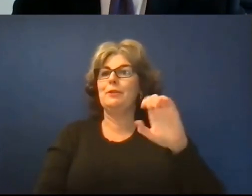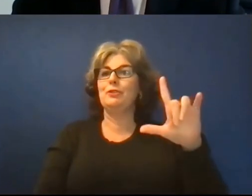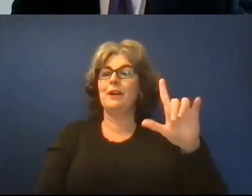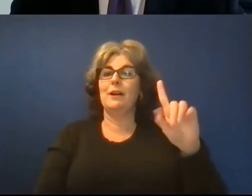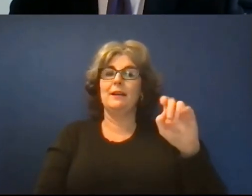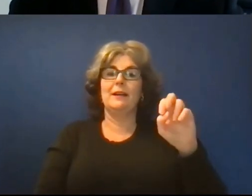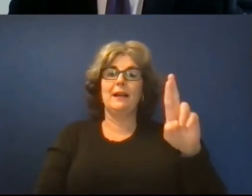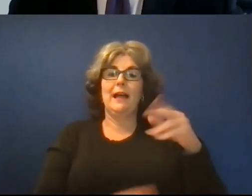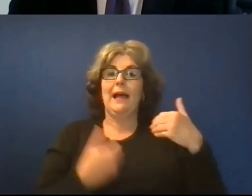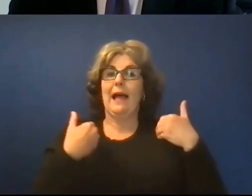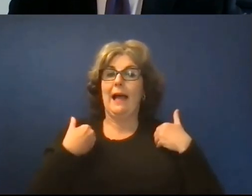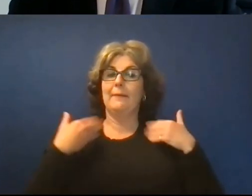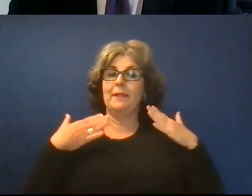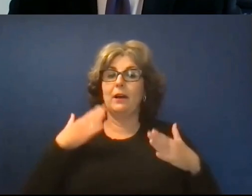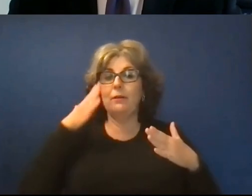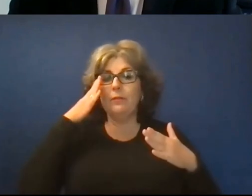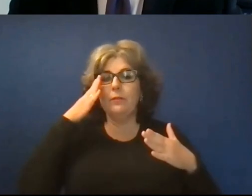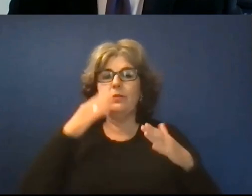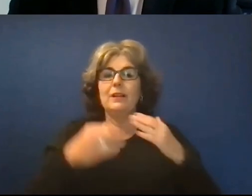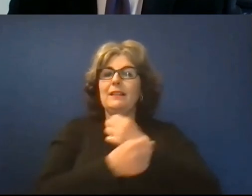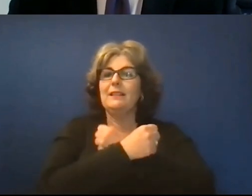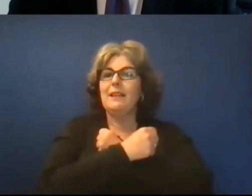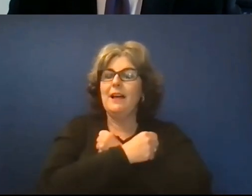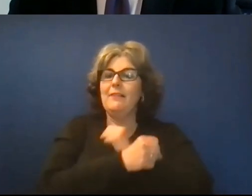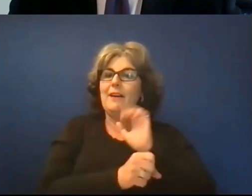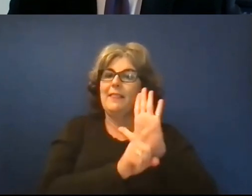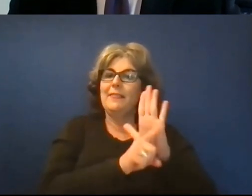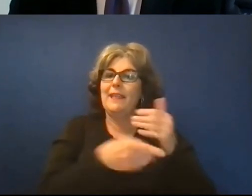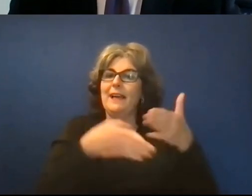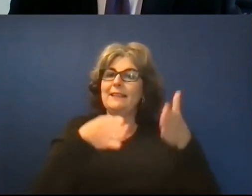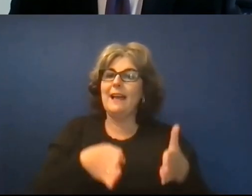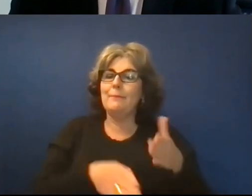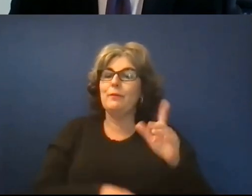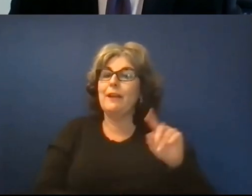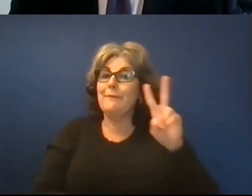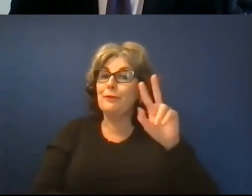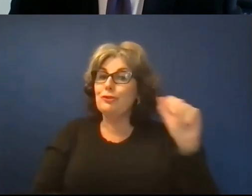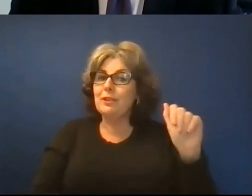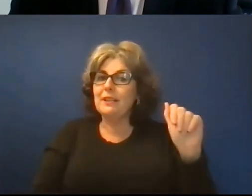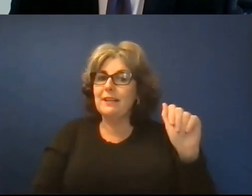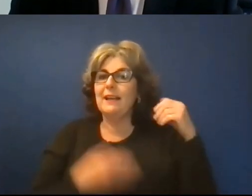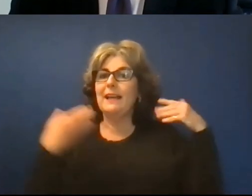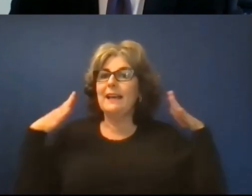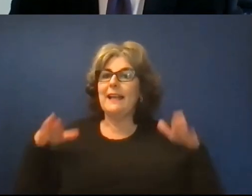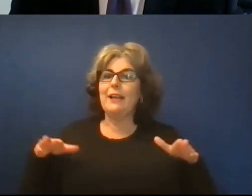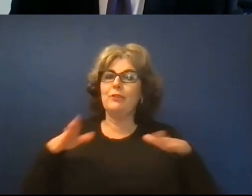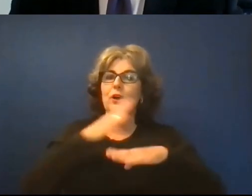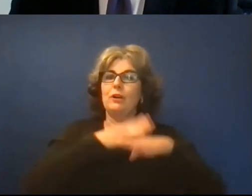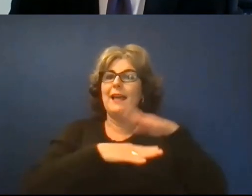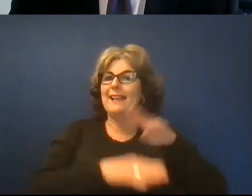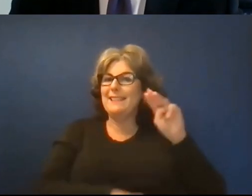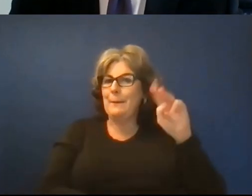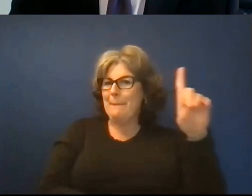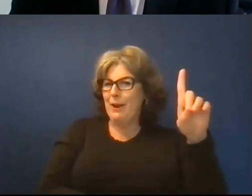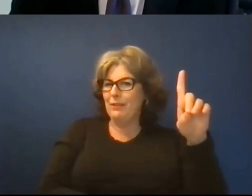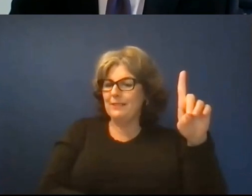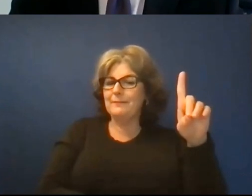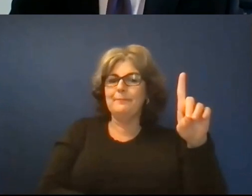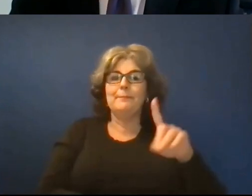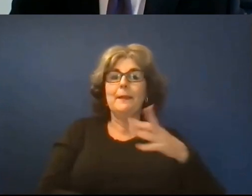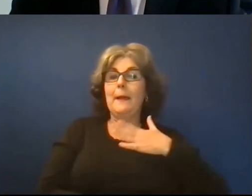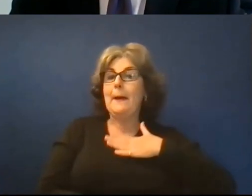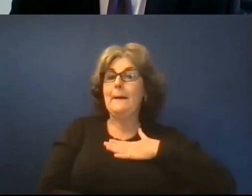the owner of Love Thy Neighbor Home Care Agency in Virginia and Angels on Hand in Maryland.